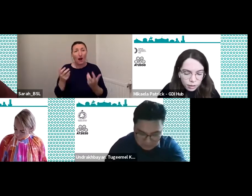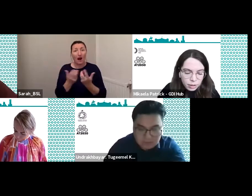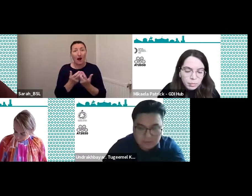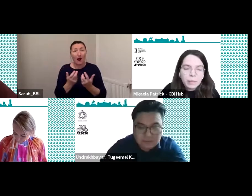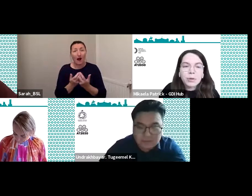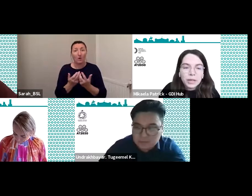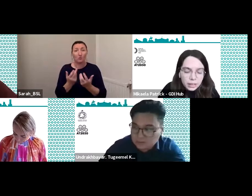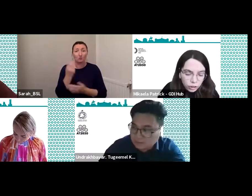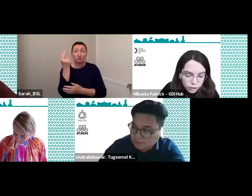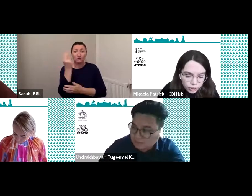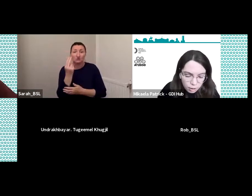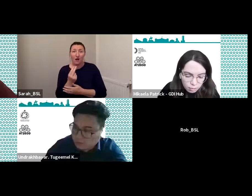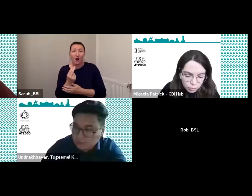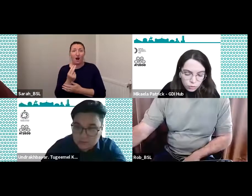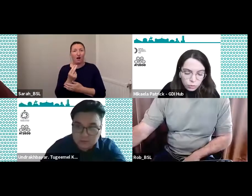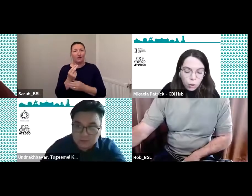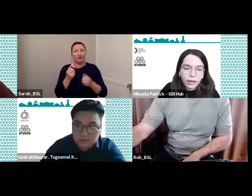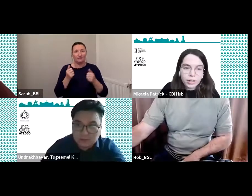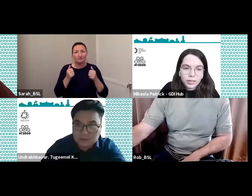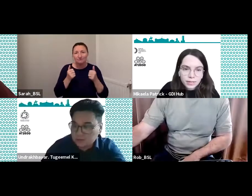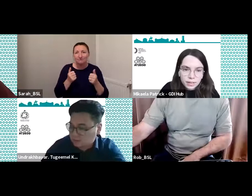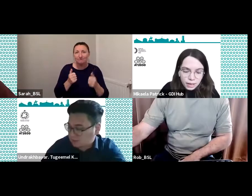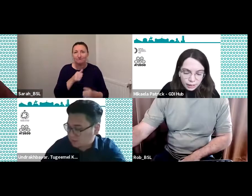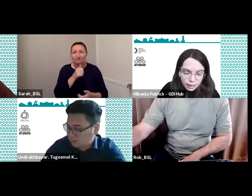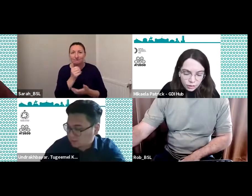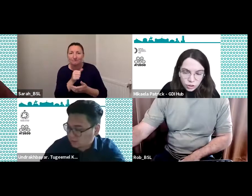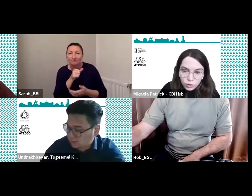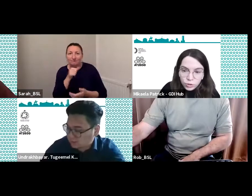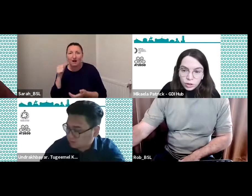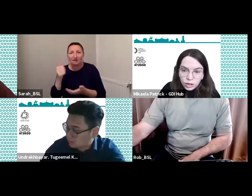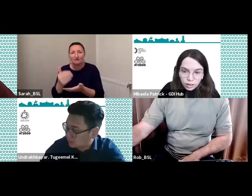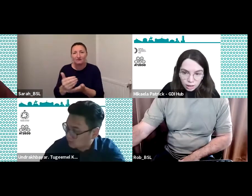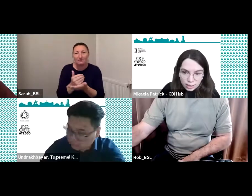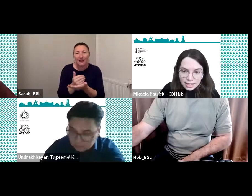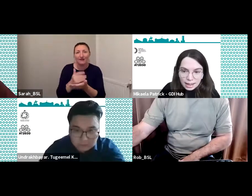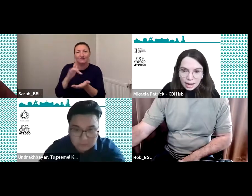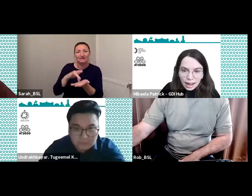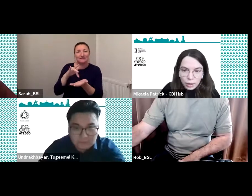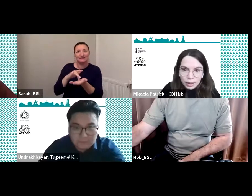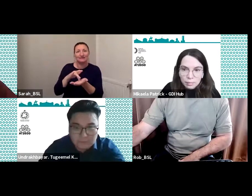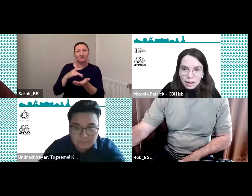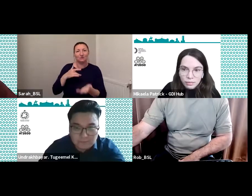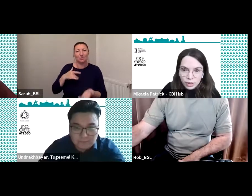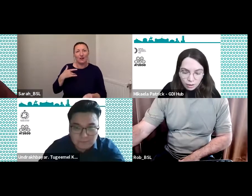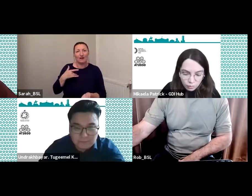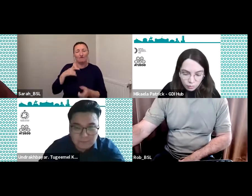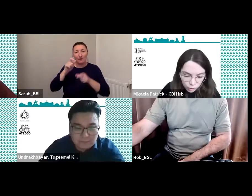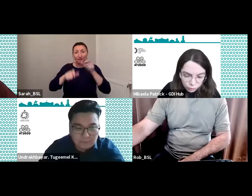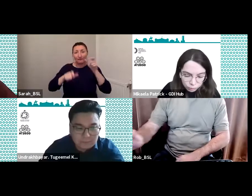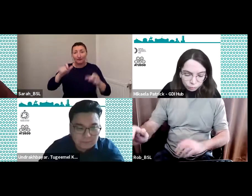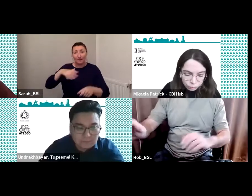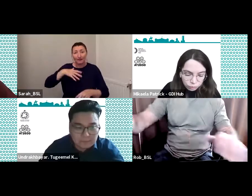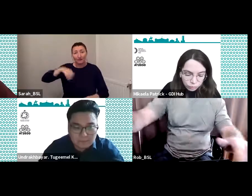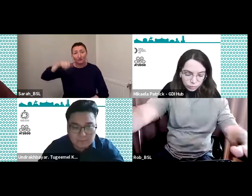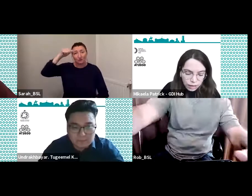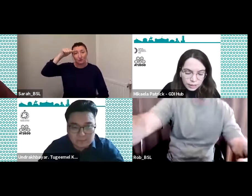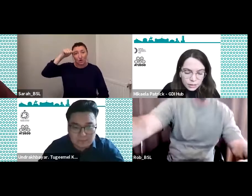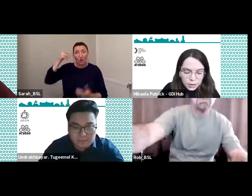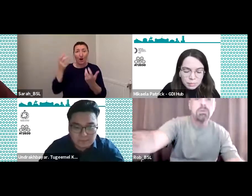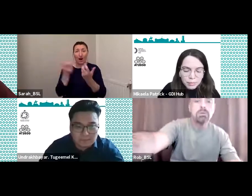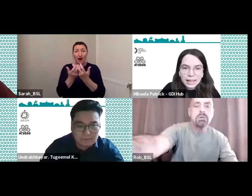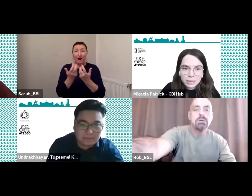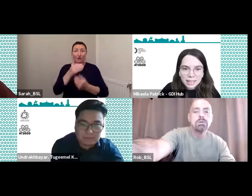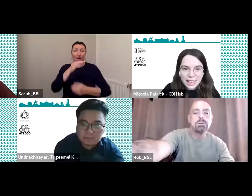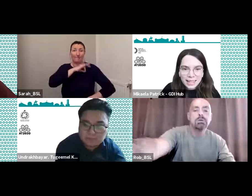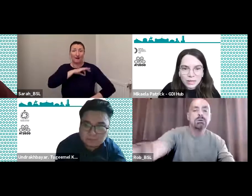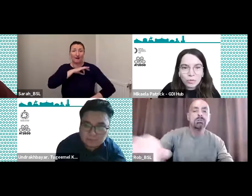live. People need good examples of what inclusive design can do to understand how it can benefit everyone. And this